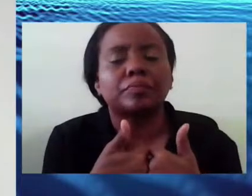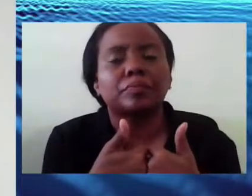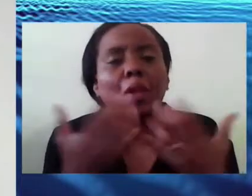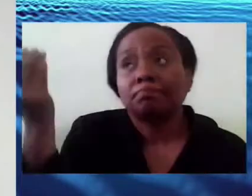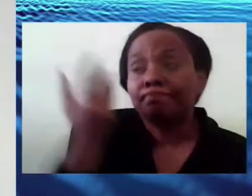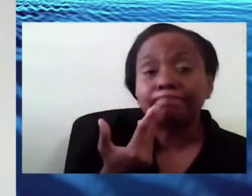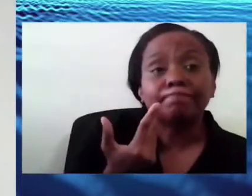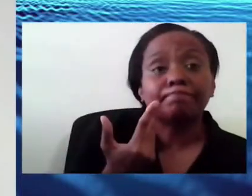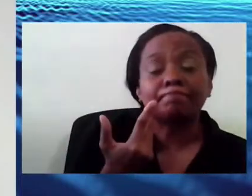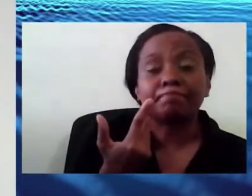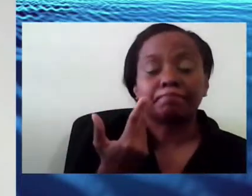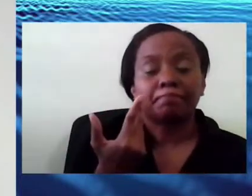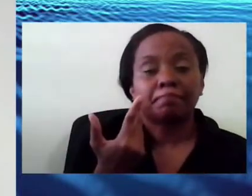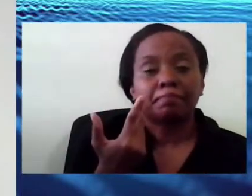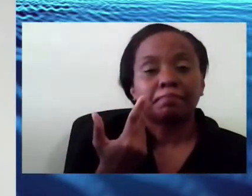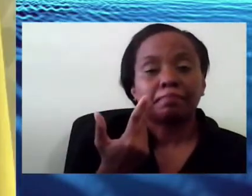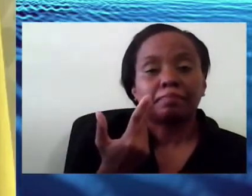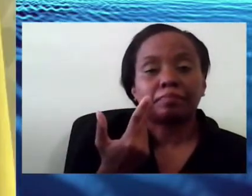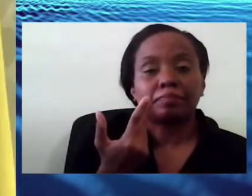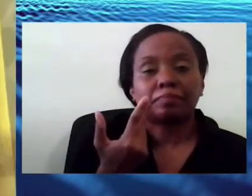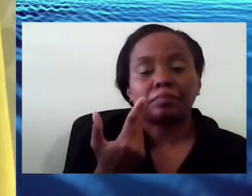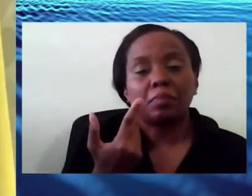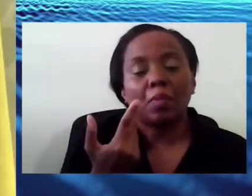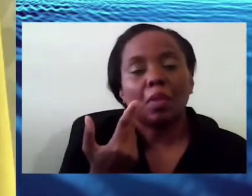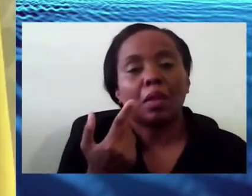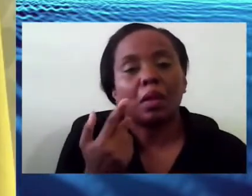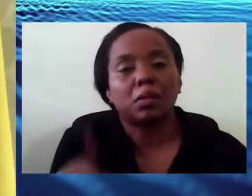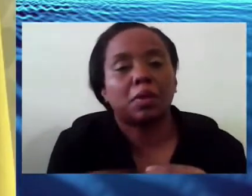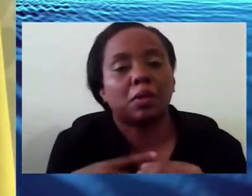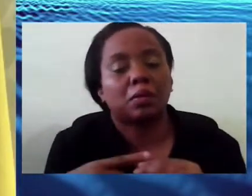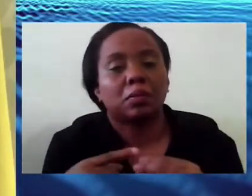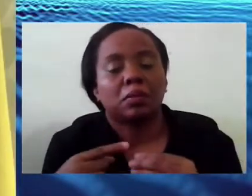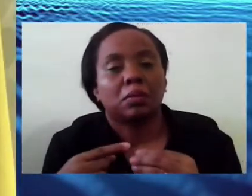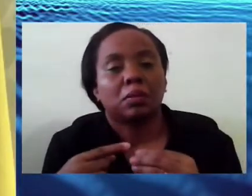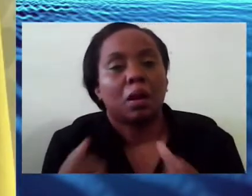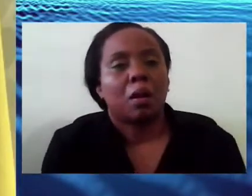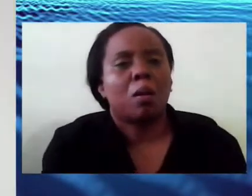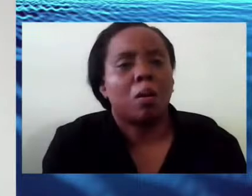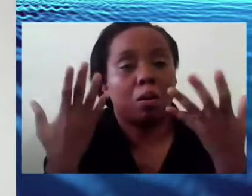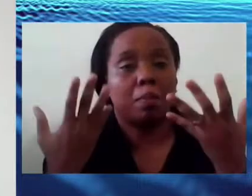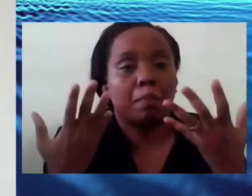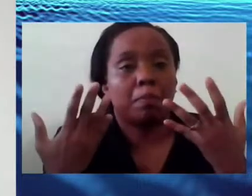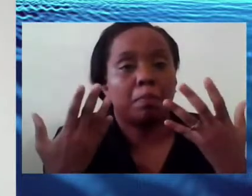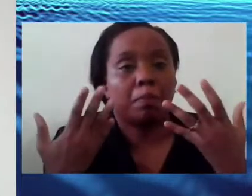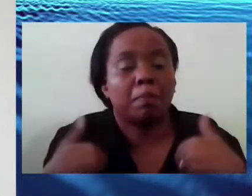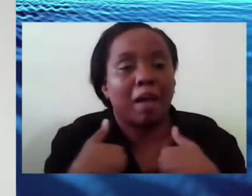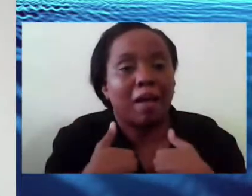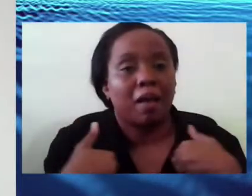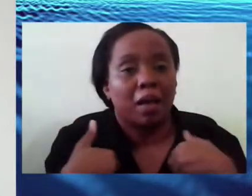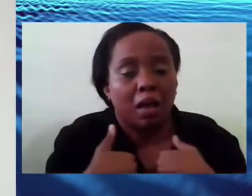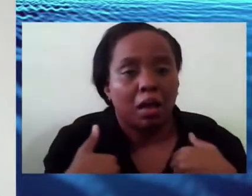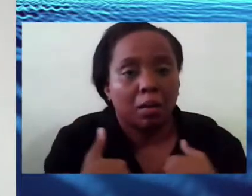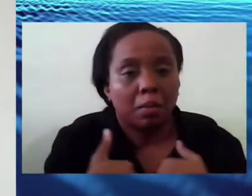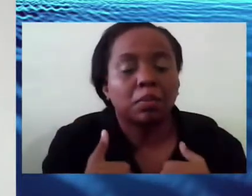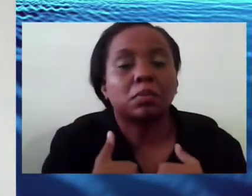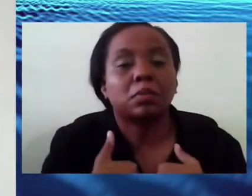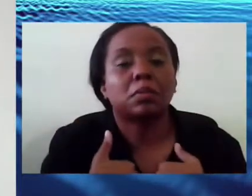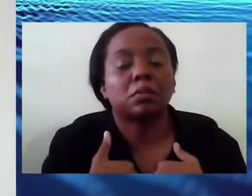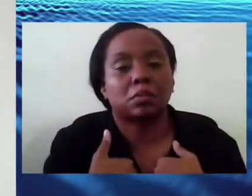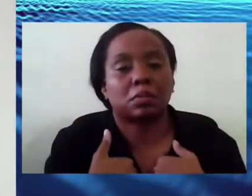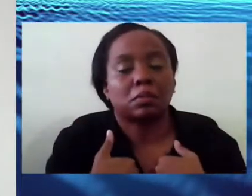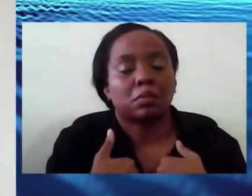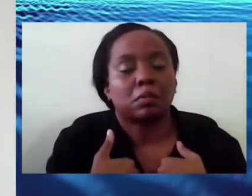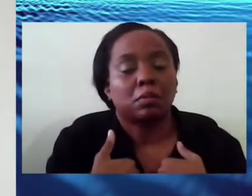many livestock we have on the island. We don't have a good solid record of the population. And I would